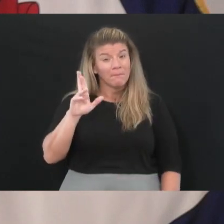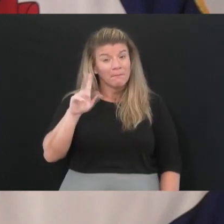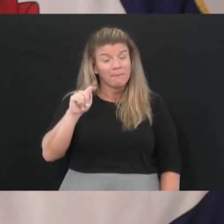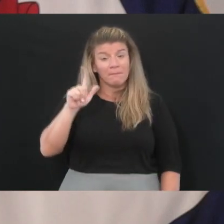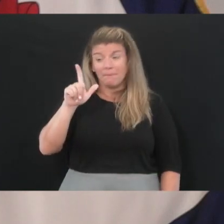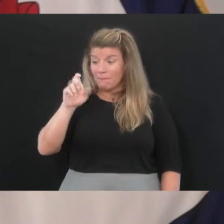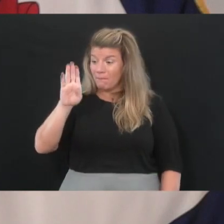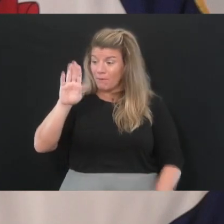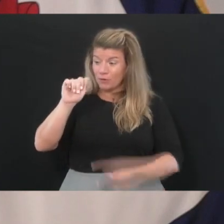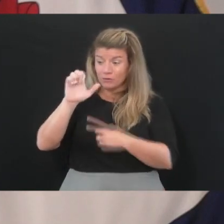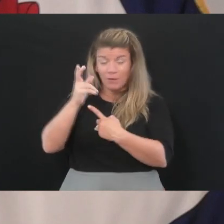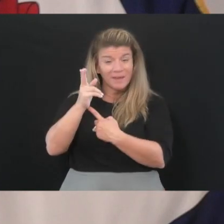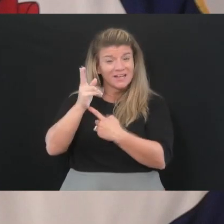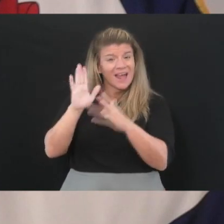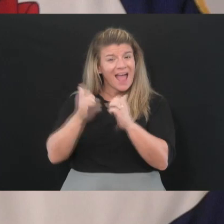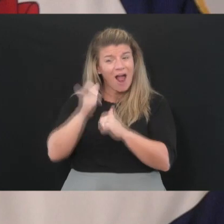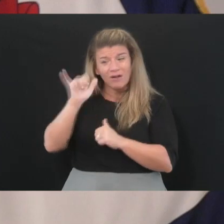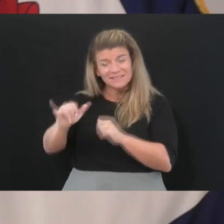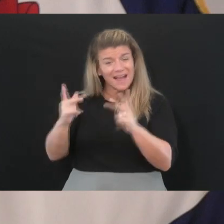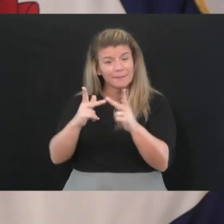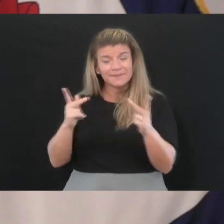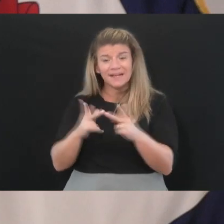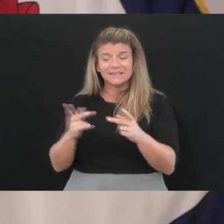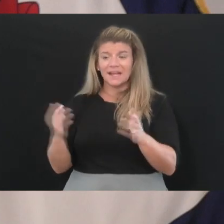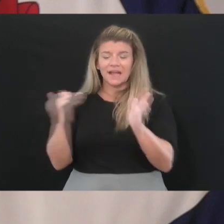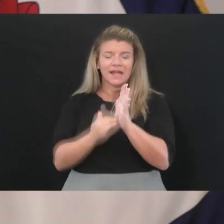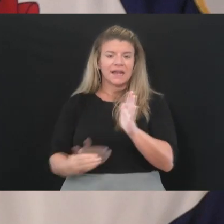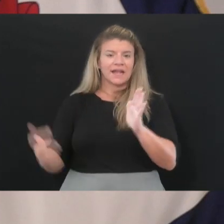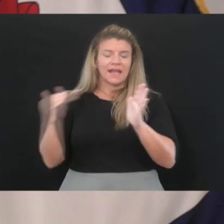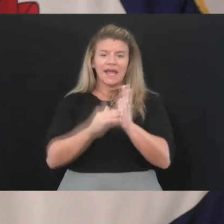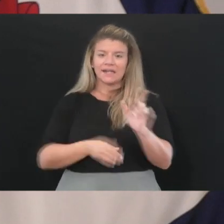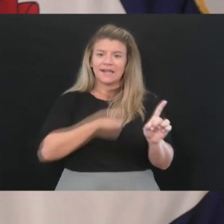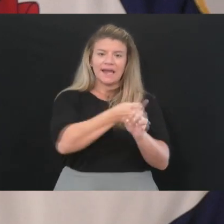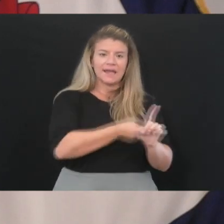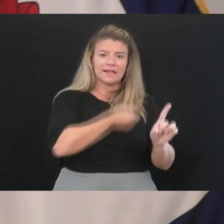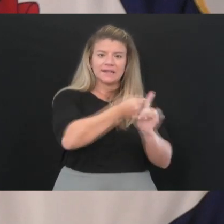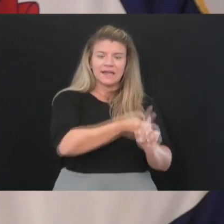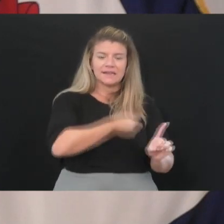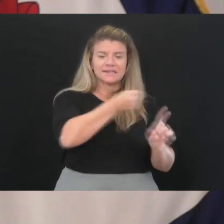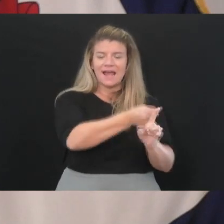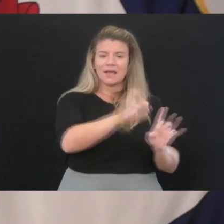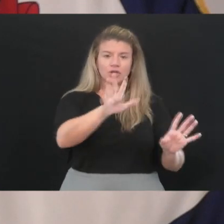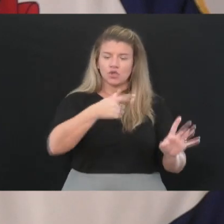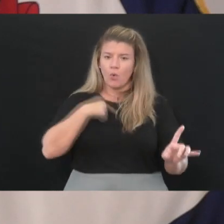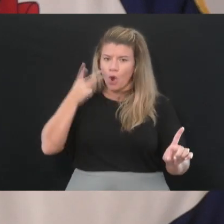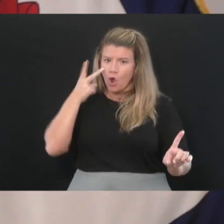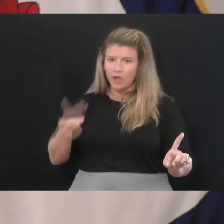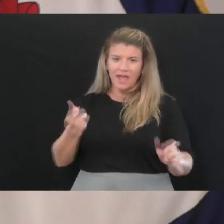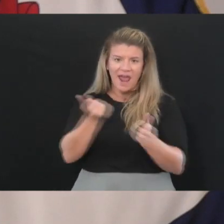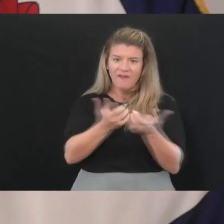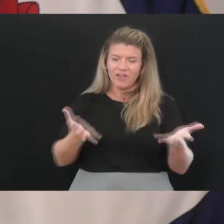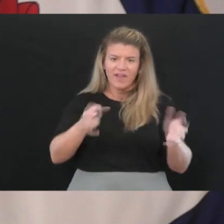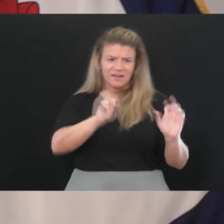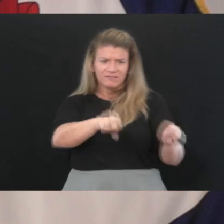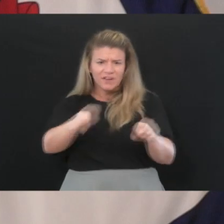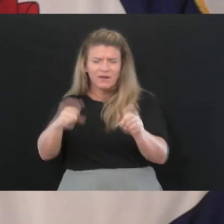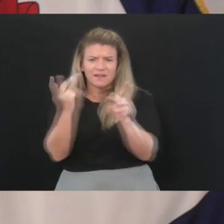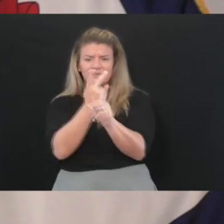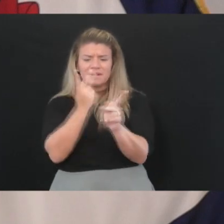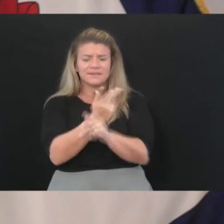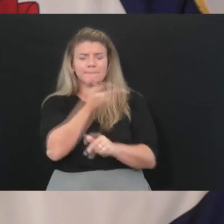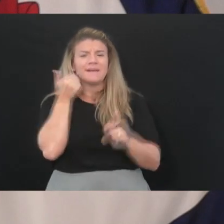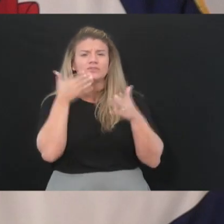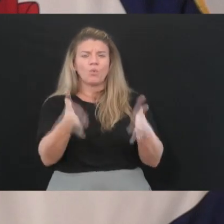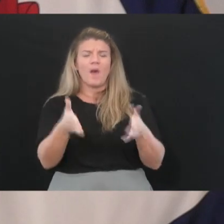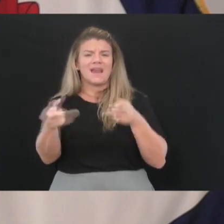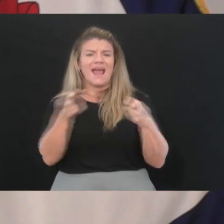keep just jumping at us? And so we're looking at that and beefing up the possibilities of what to do with our staff,